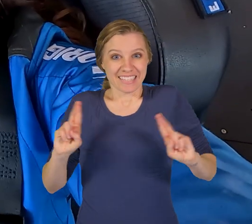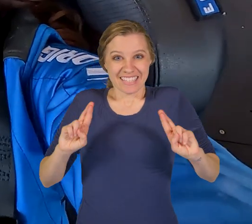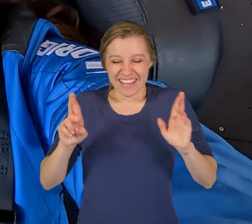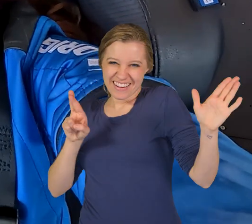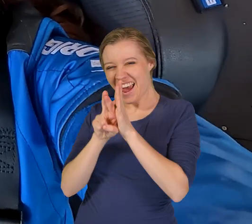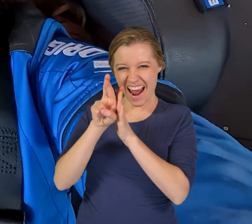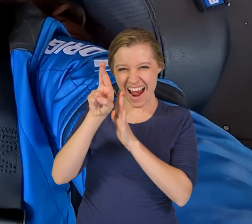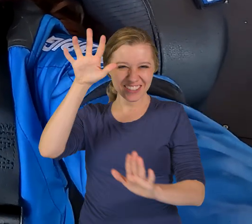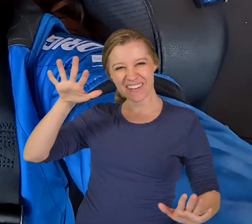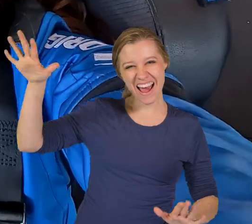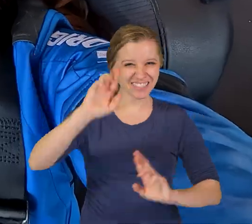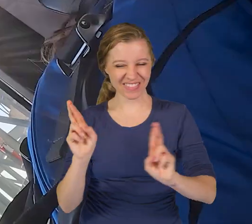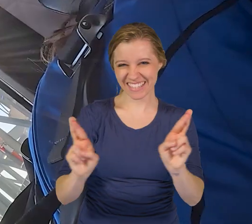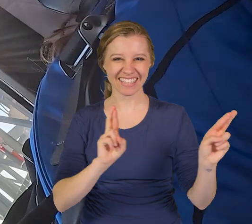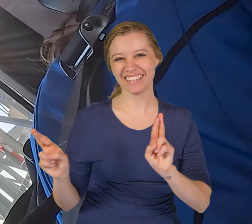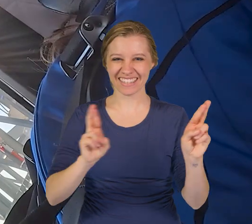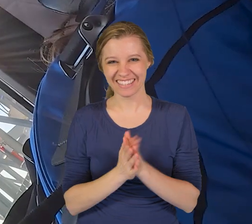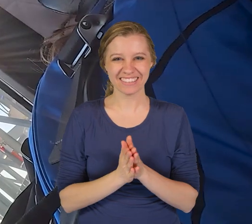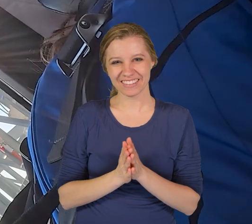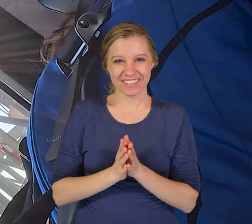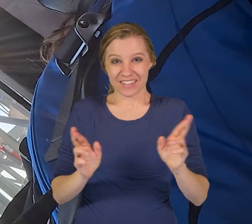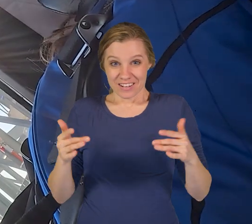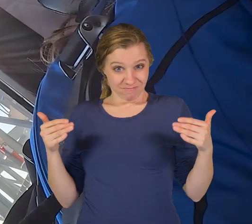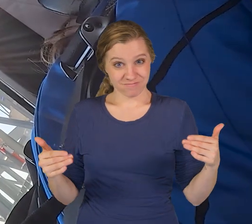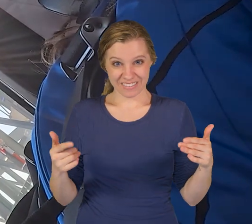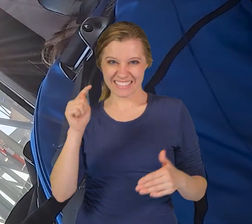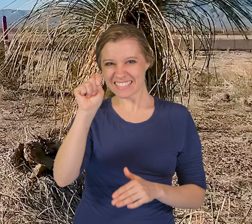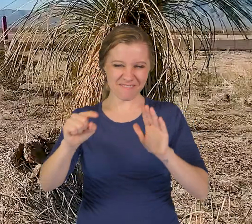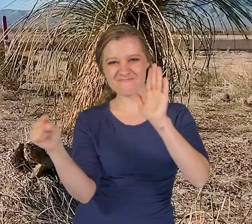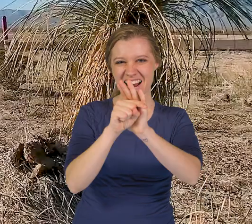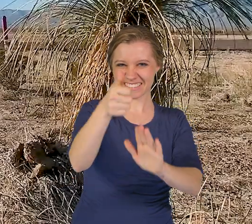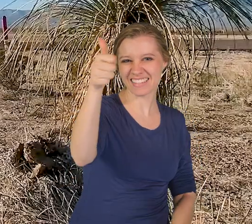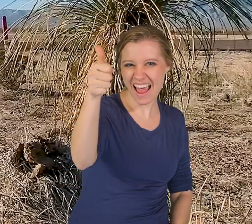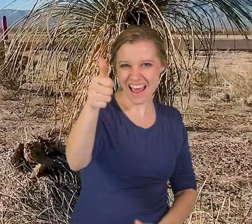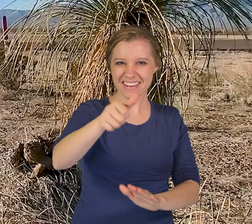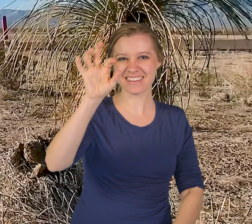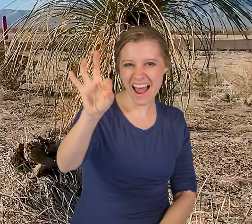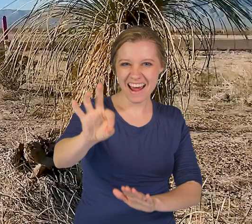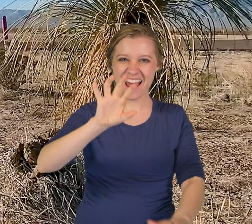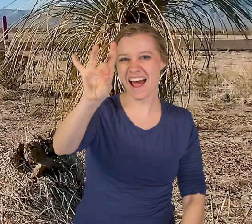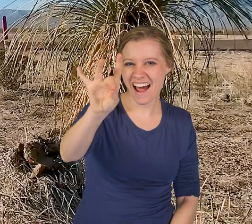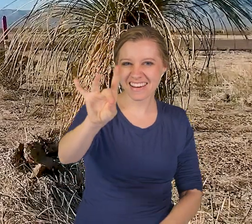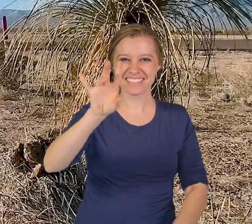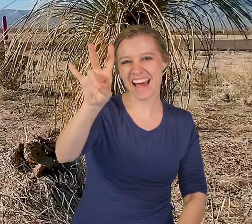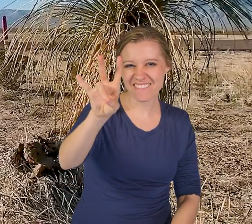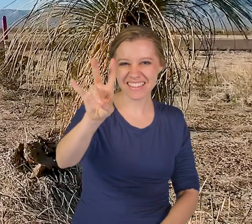go. Let's go to space. We have got to proceed. T-10, got to proceed.